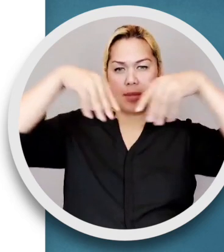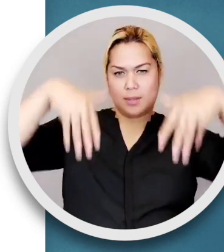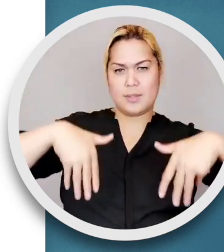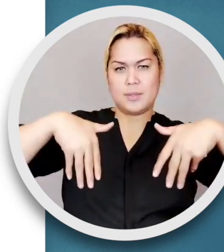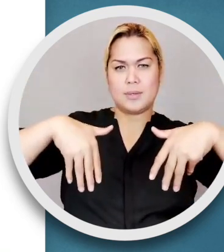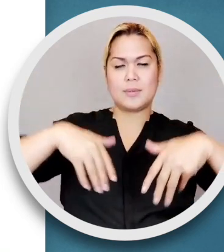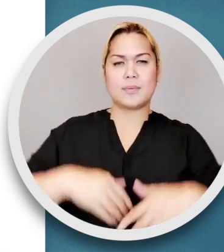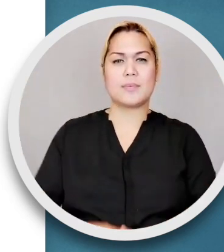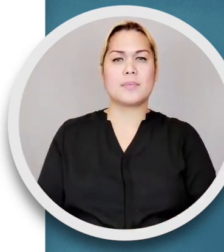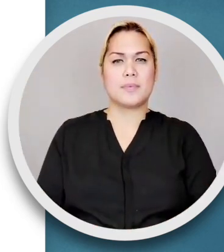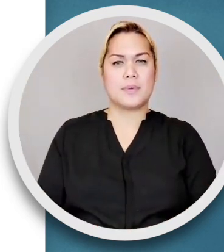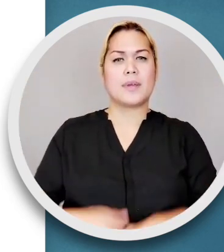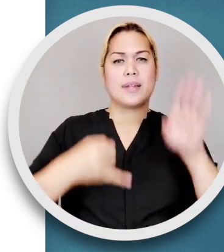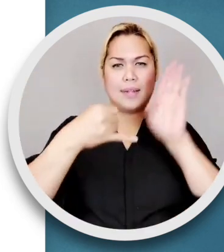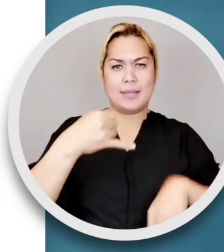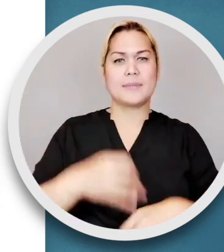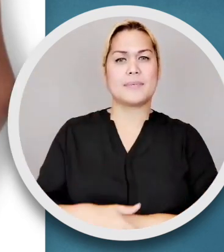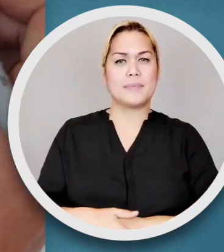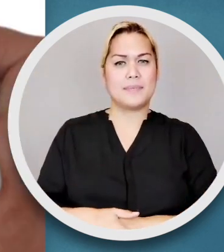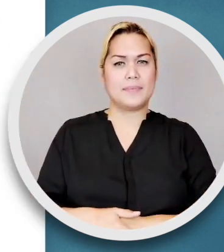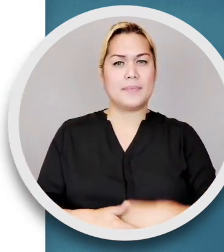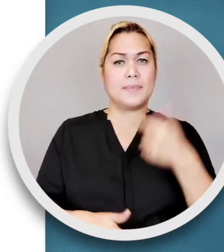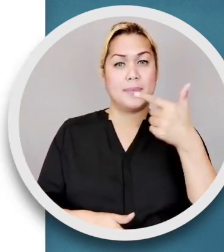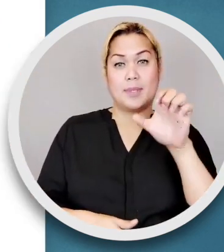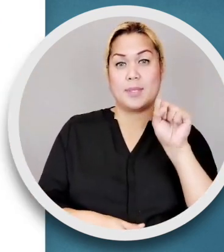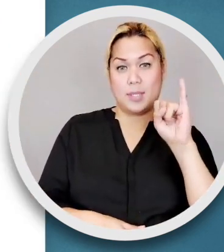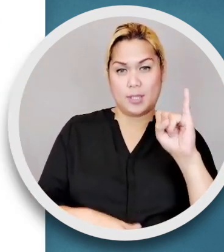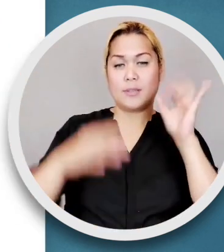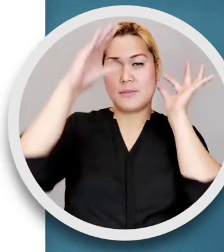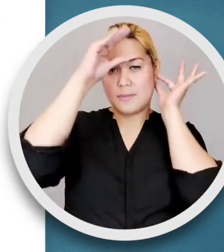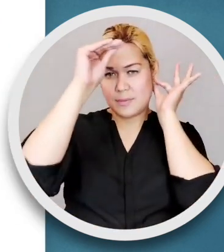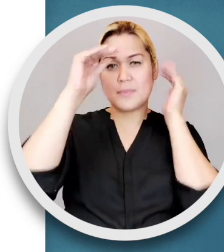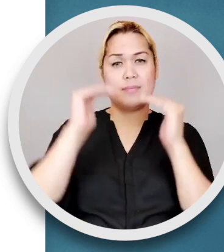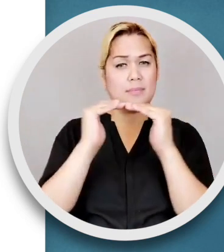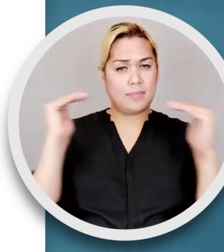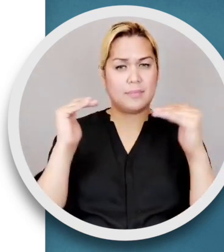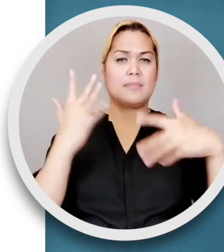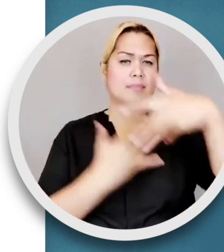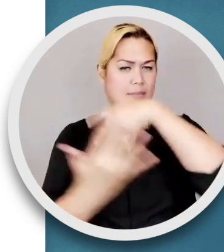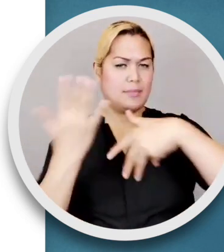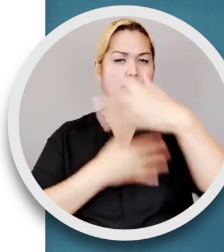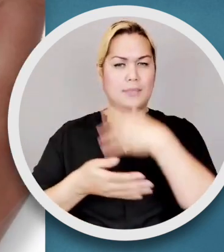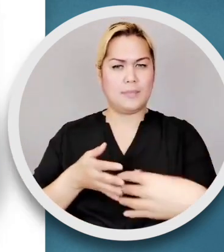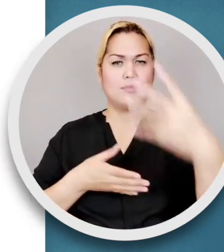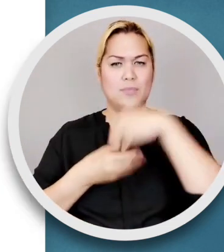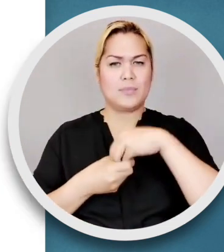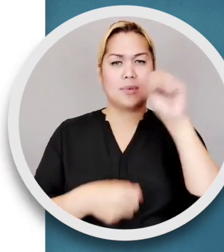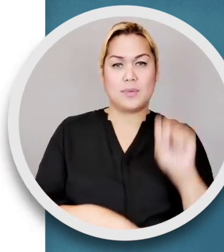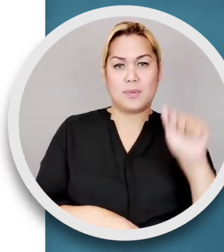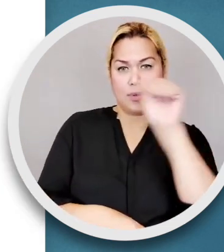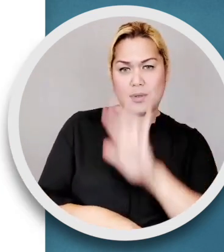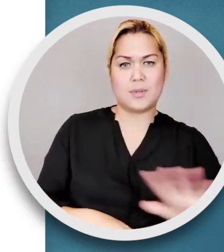Finally, with the GESI framework as a guide, SARD, together with partners in ADB's member countries in